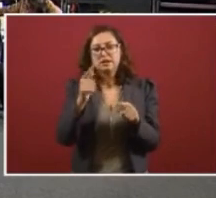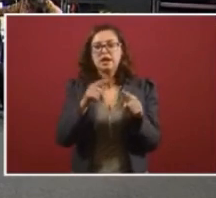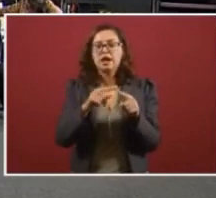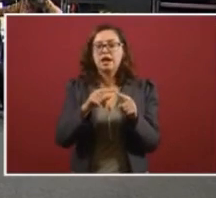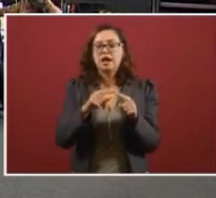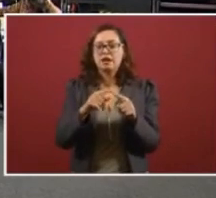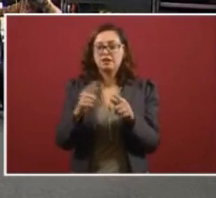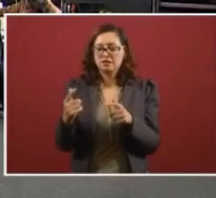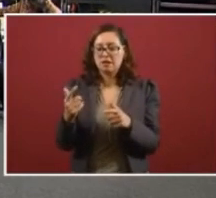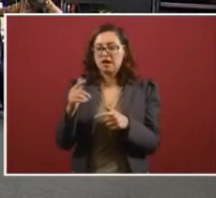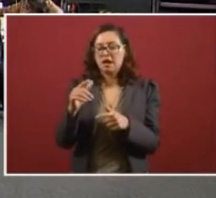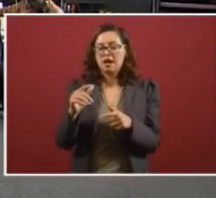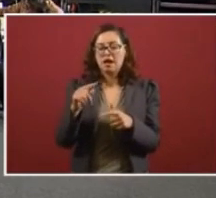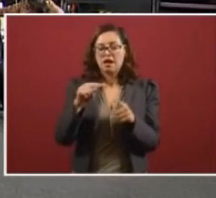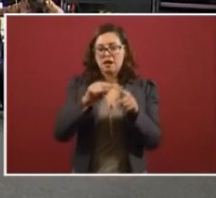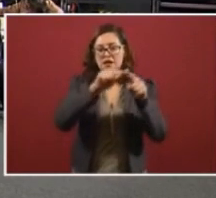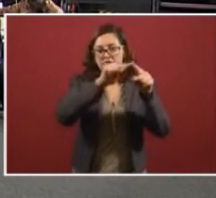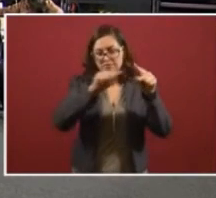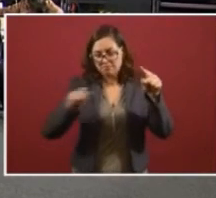that allow us